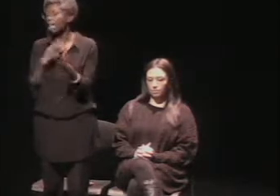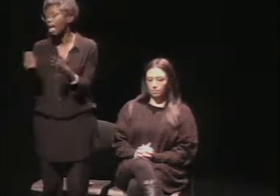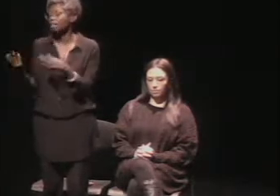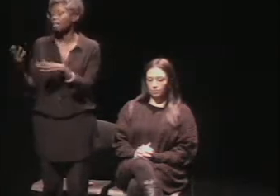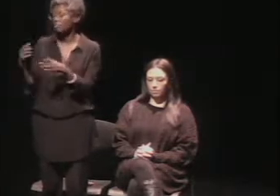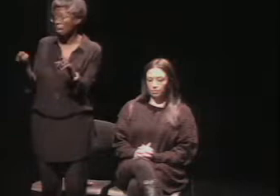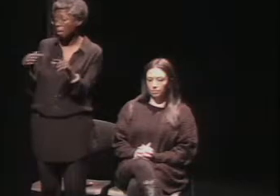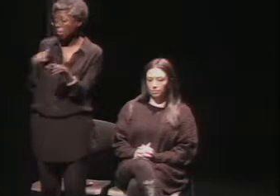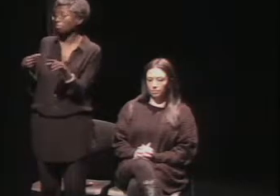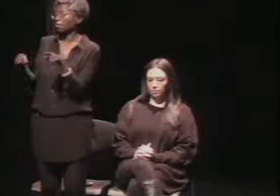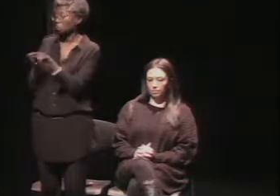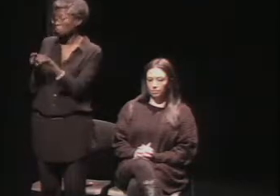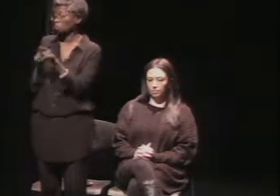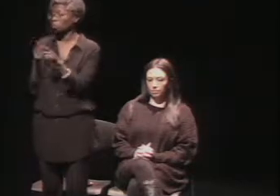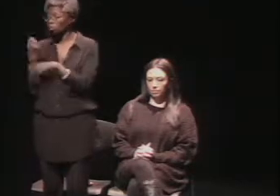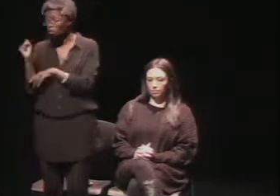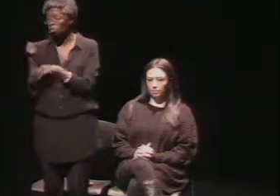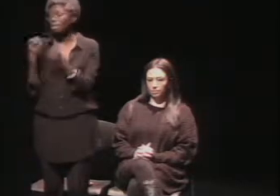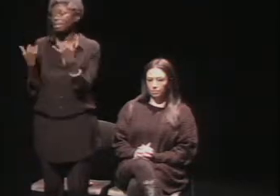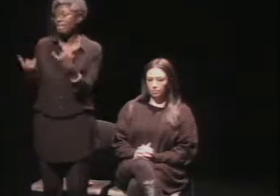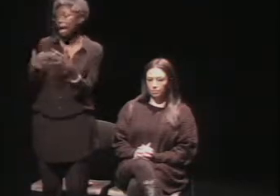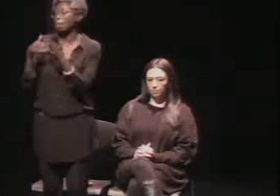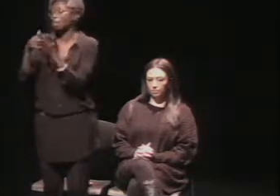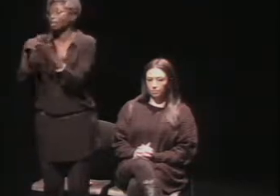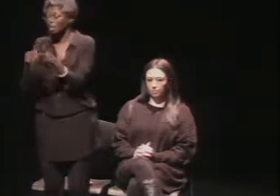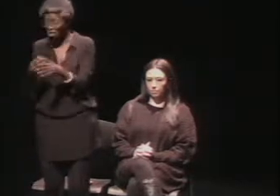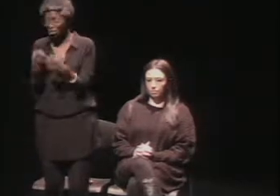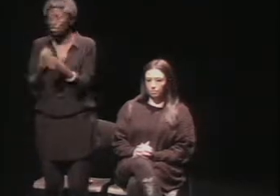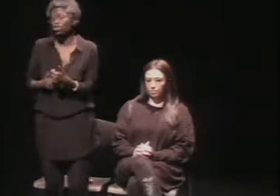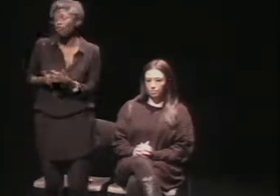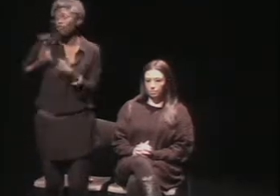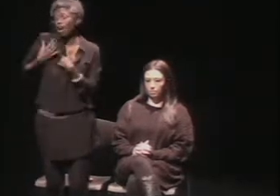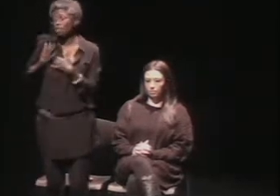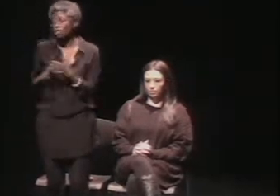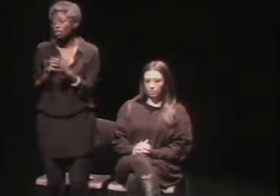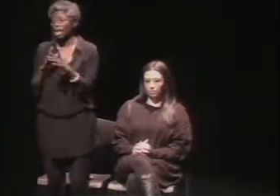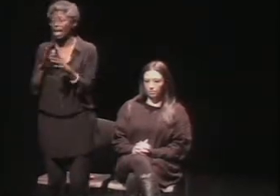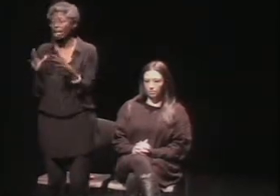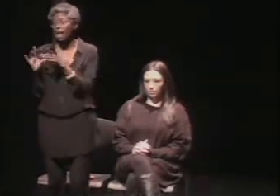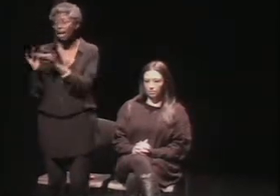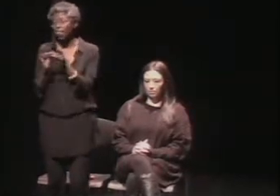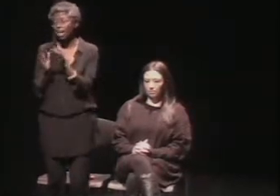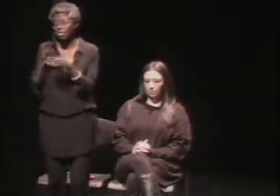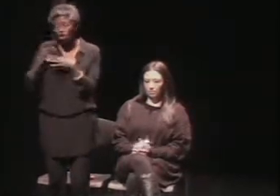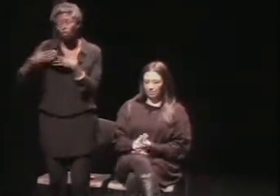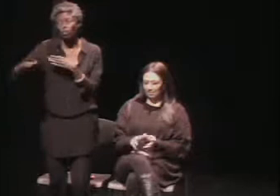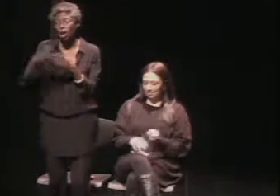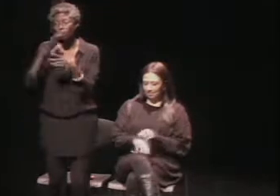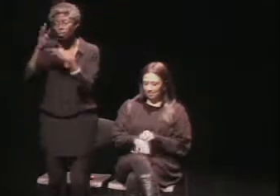date has galvanized millions of survivors and allies around the world. Please welcome Tarana Burke.